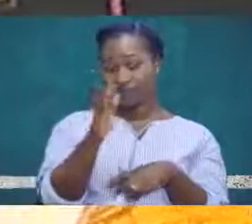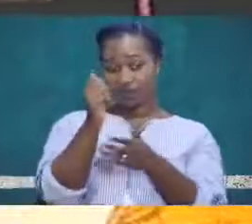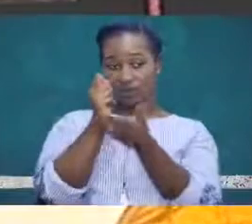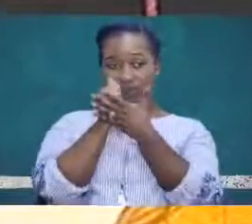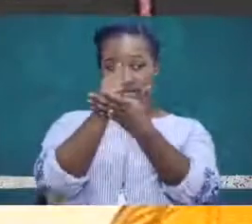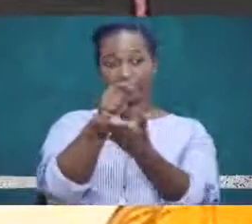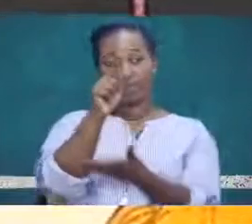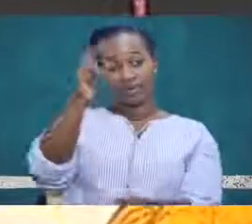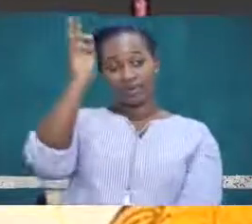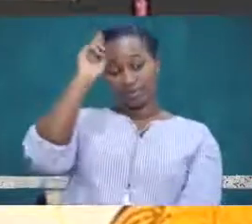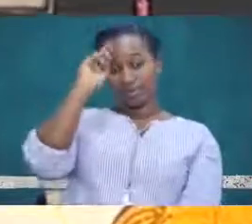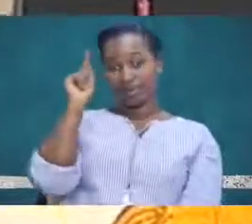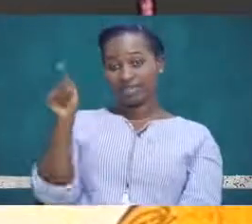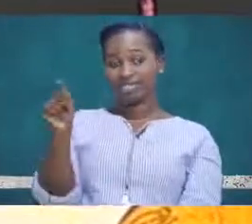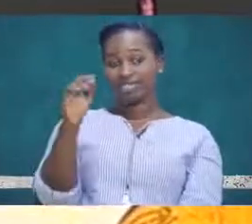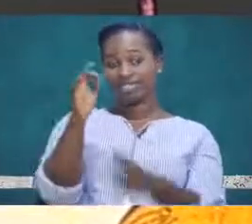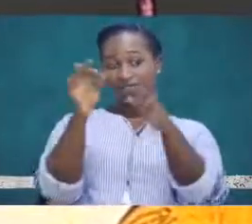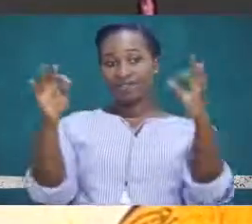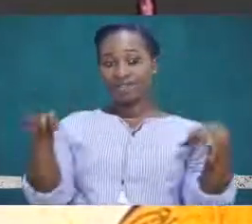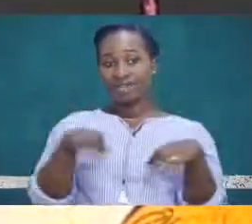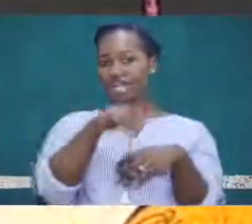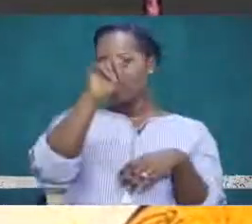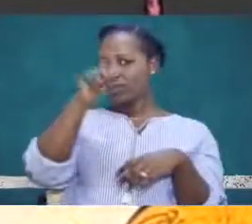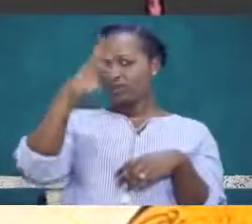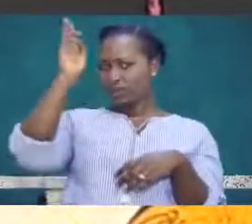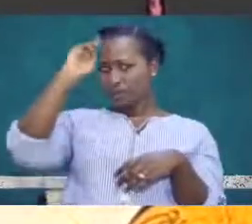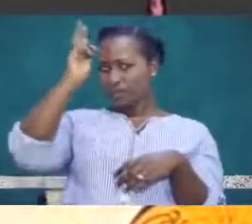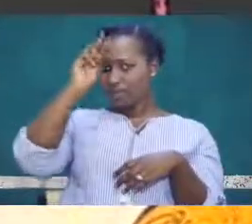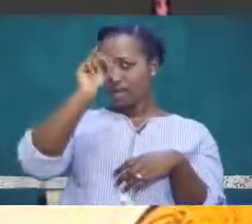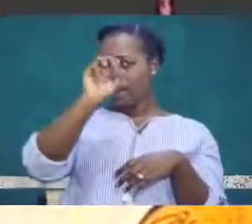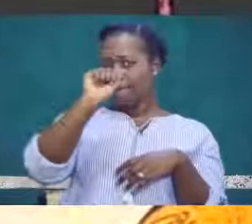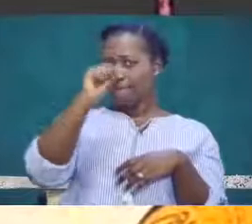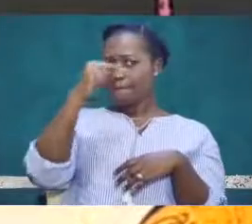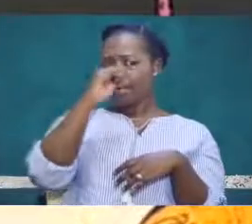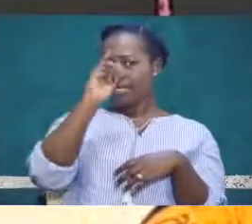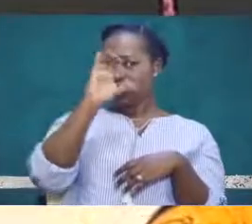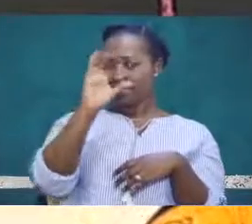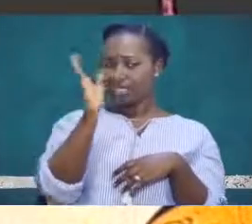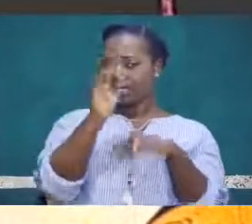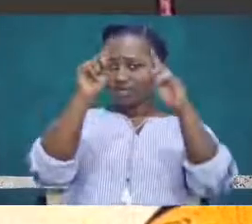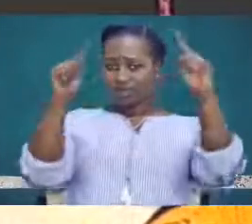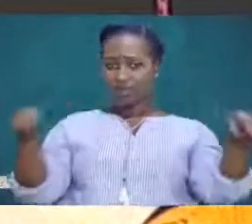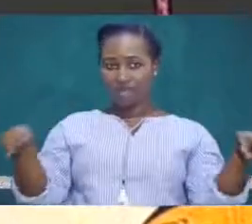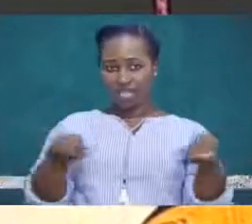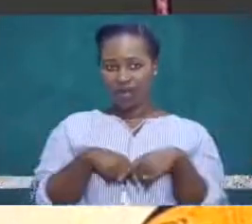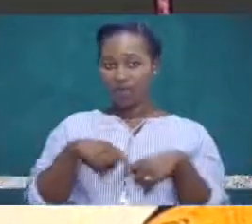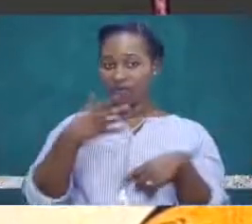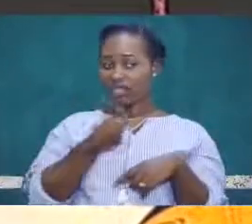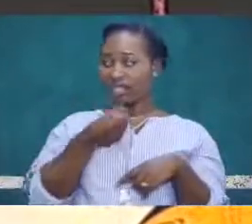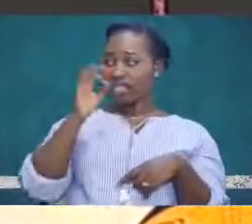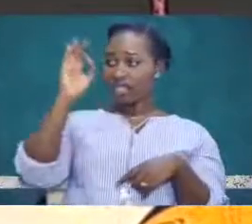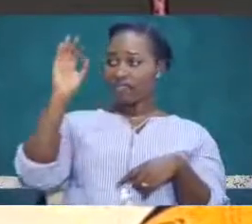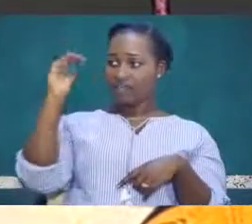you remember this formula. Do you guys remember the magic triangle? Here I have F,